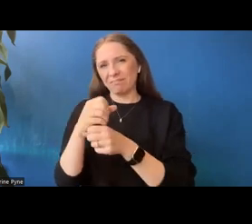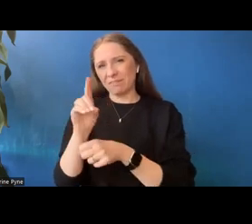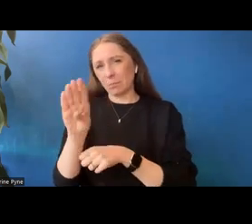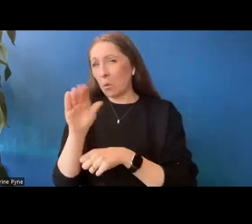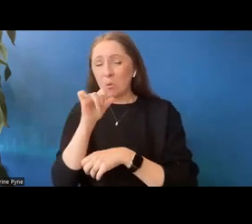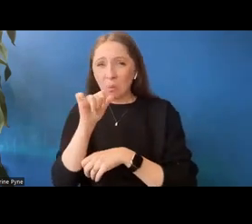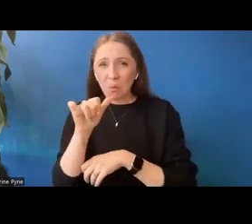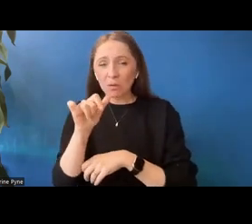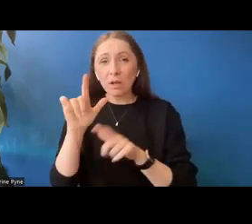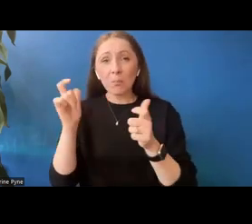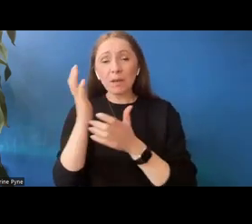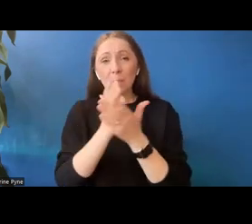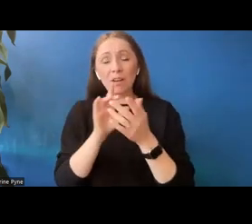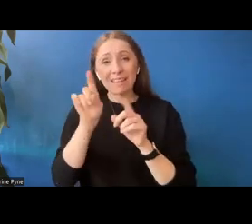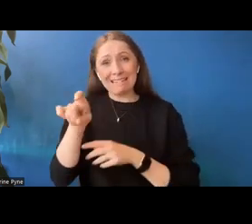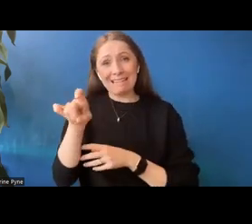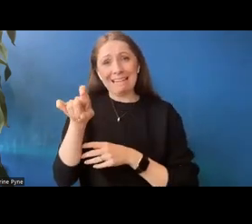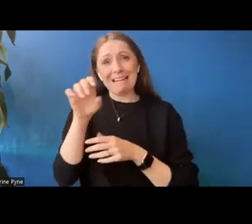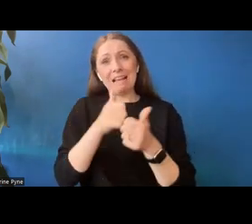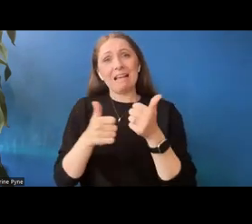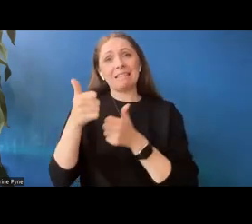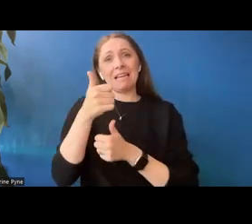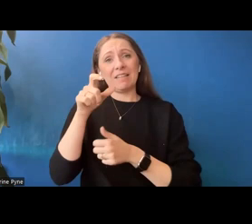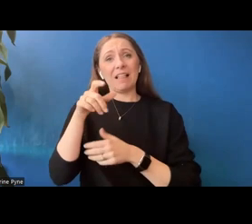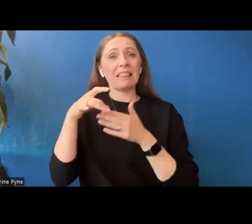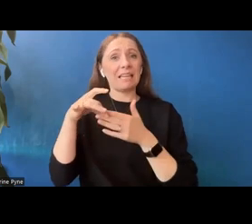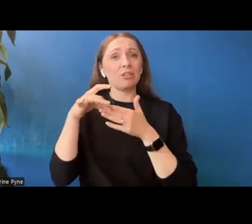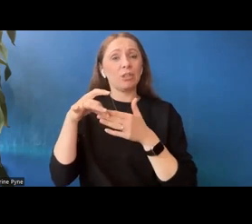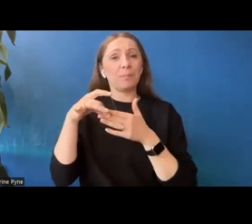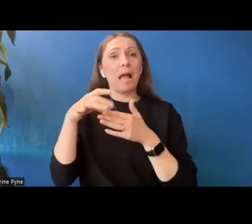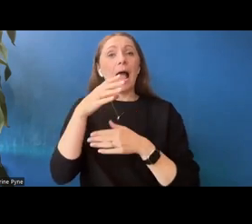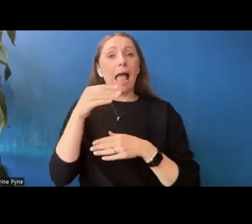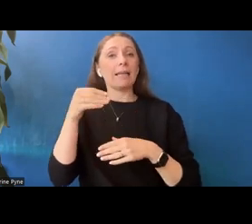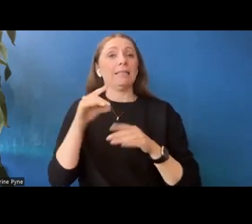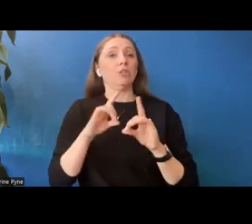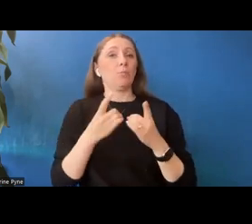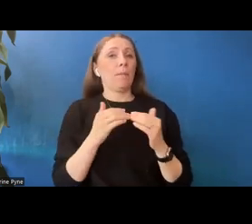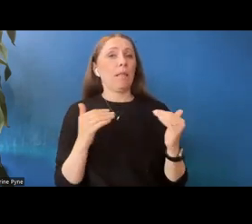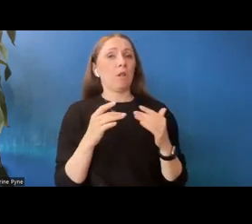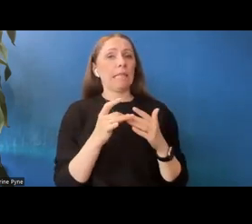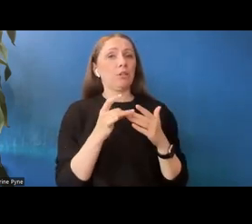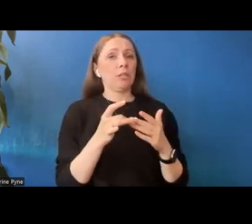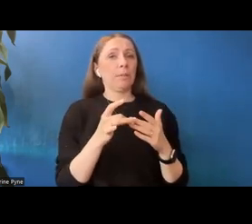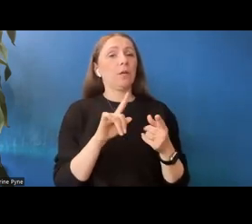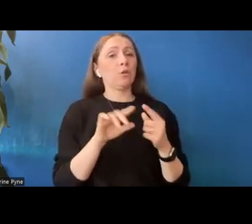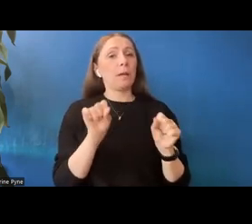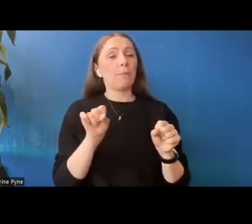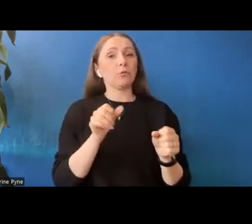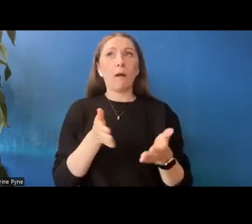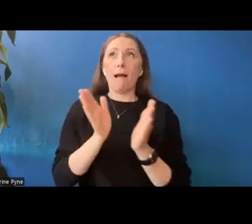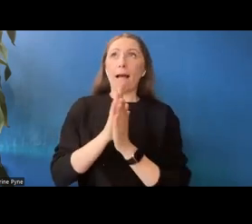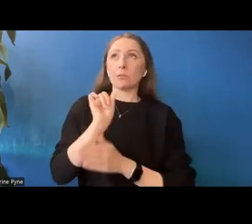is for executive leadership at the agency level, but also the department level, to be able to ask a question and get an